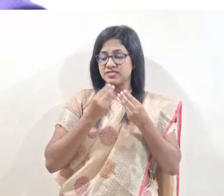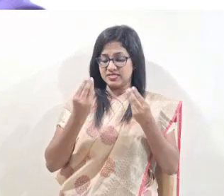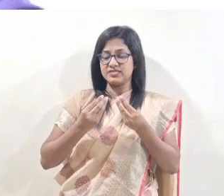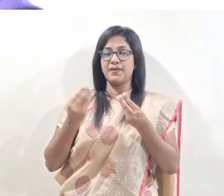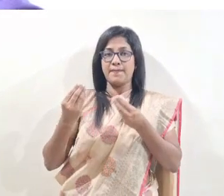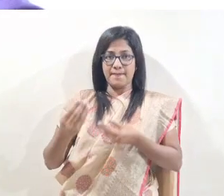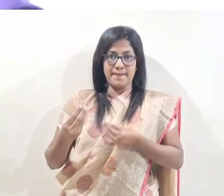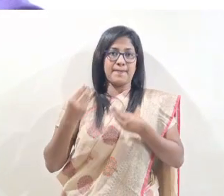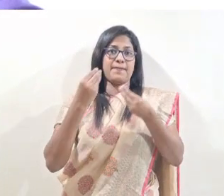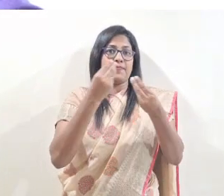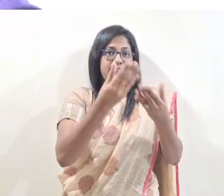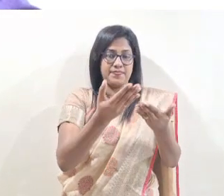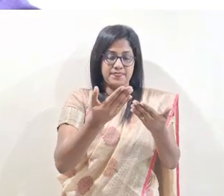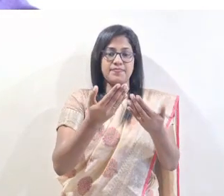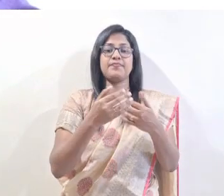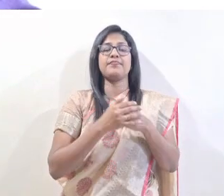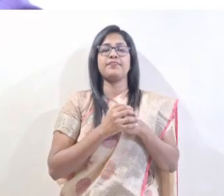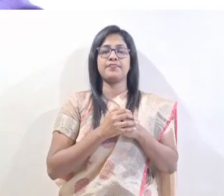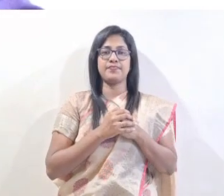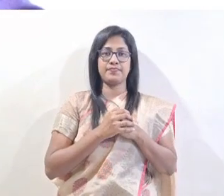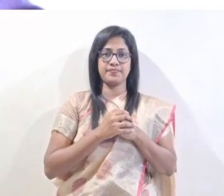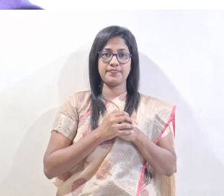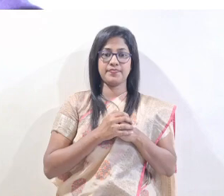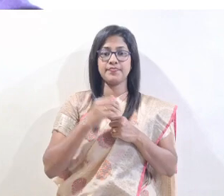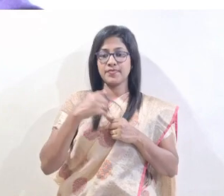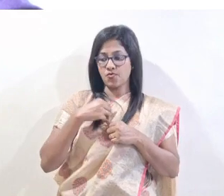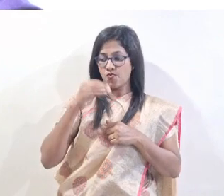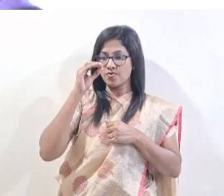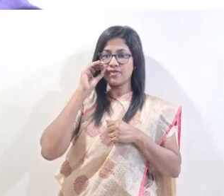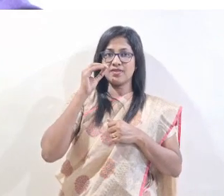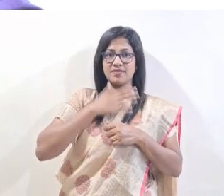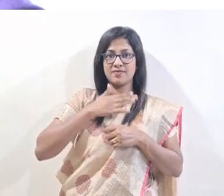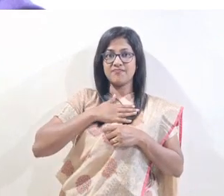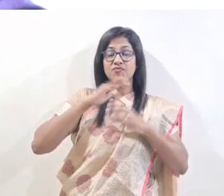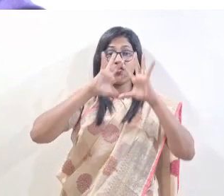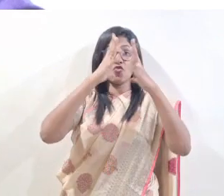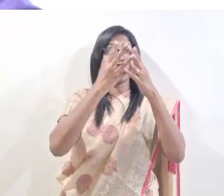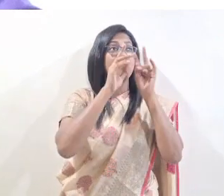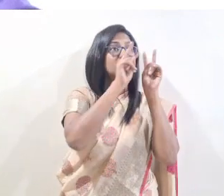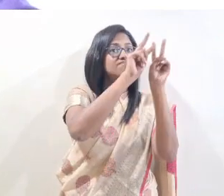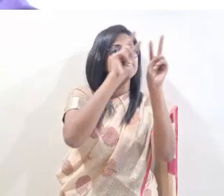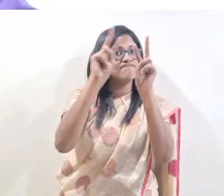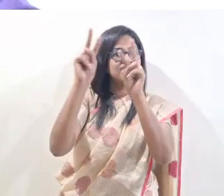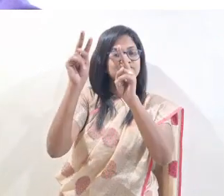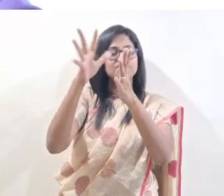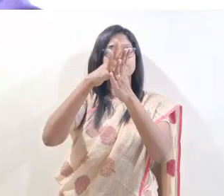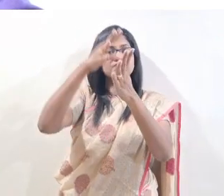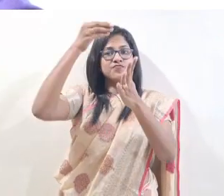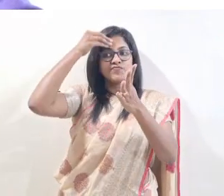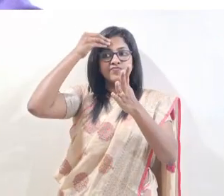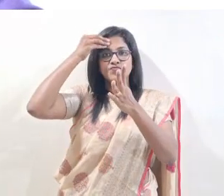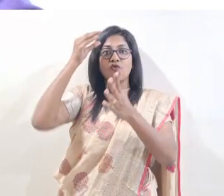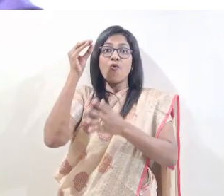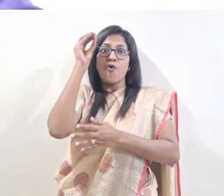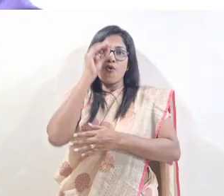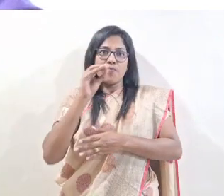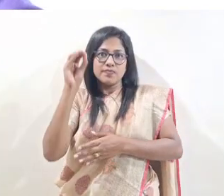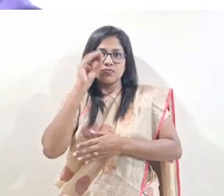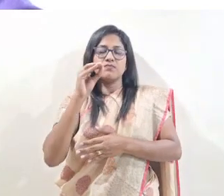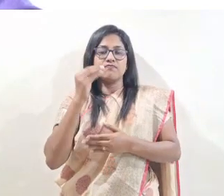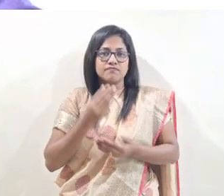some items which I feel are, as an observation on a global level, very pertinent